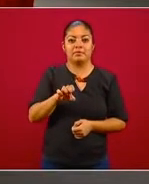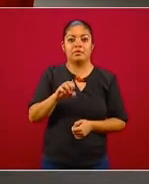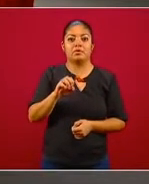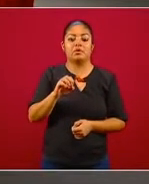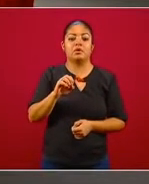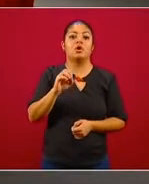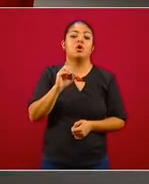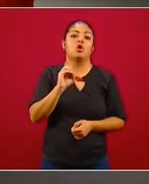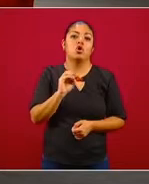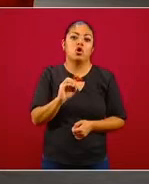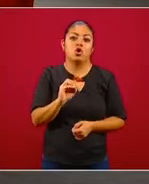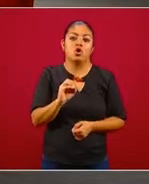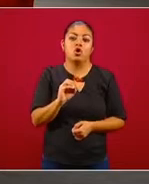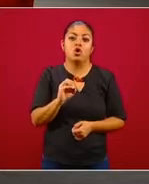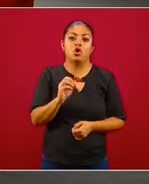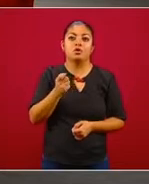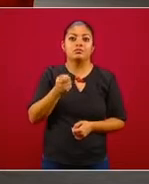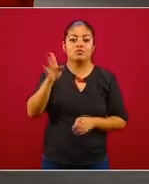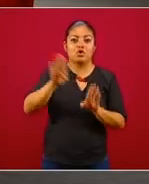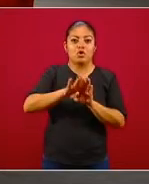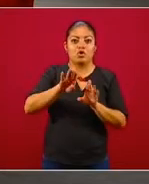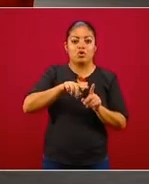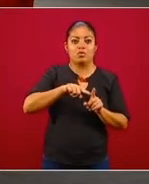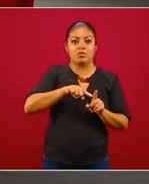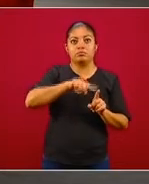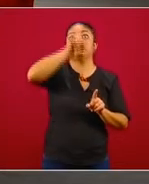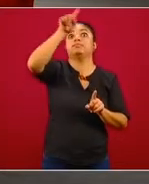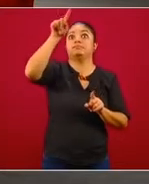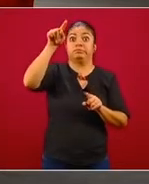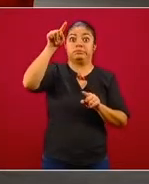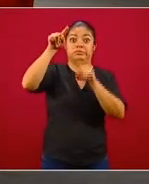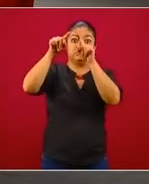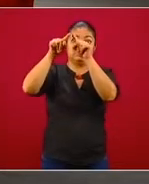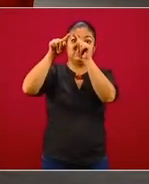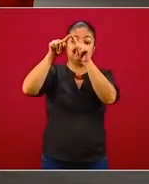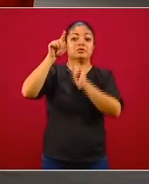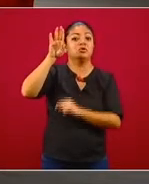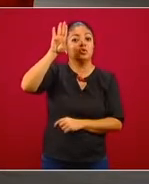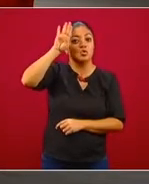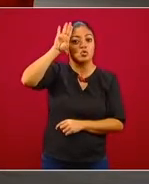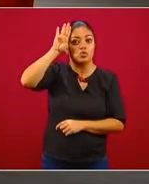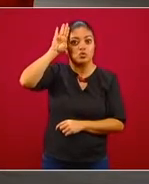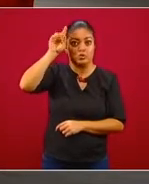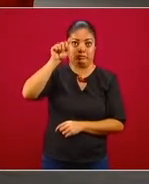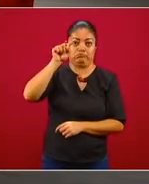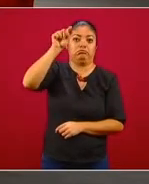We also have in this curve the peak of the curve,